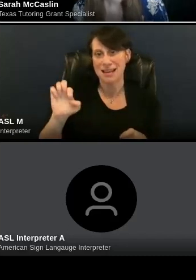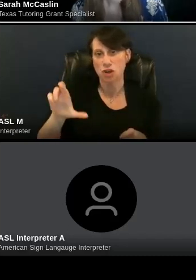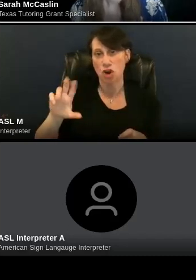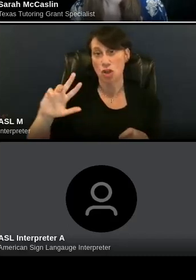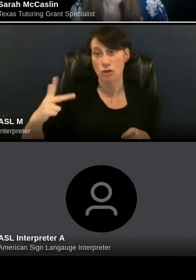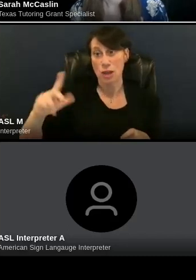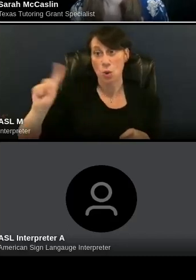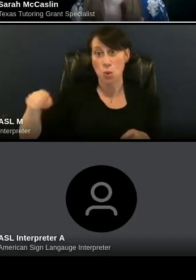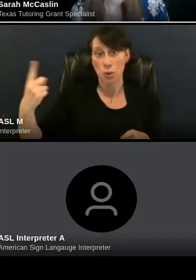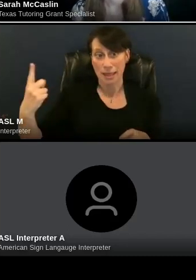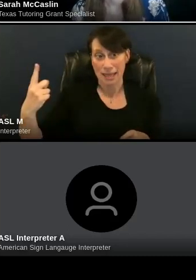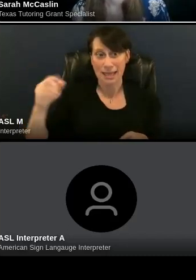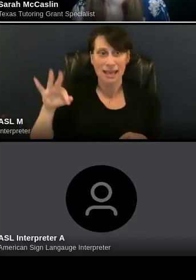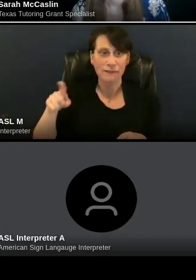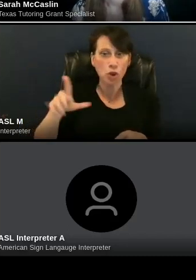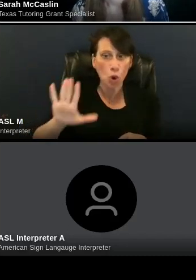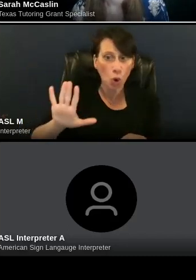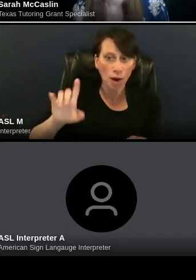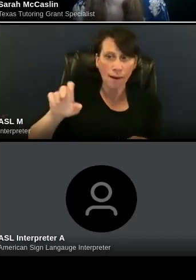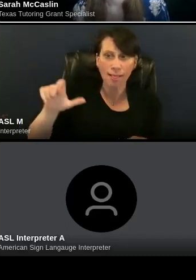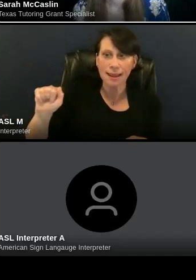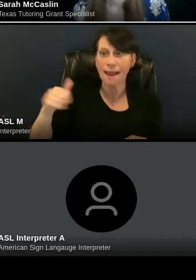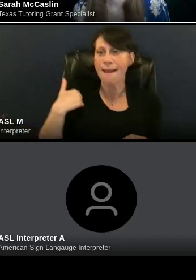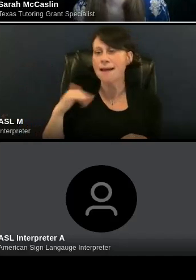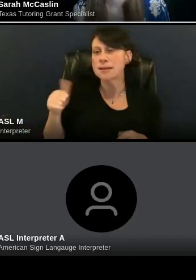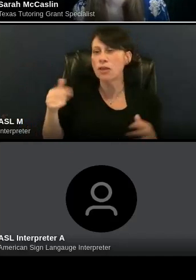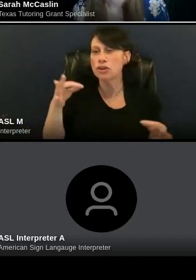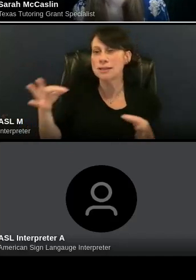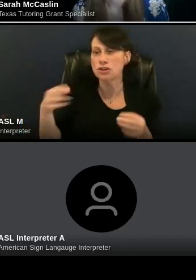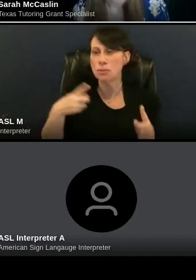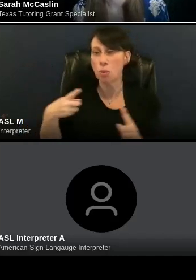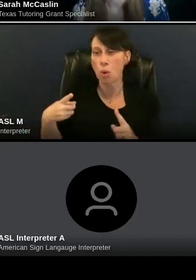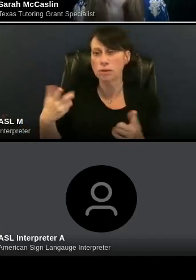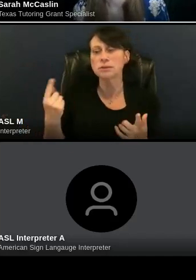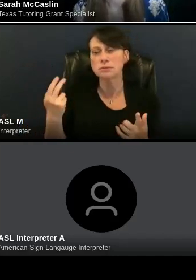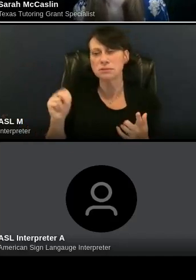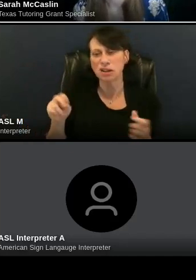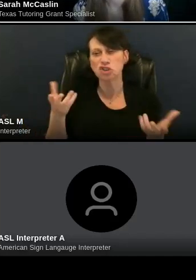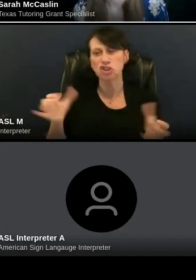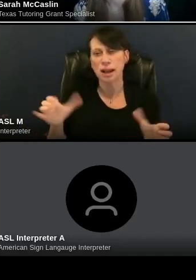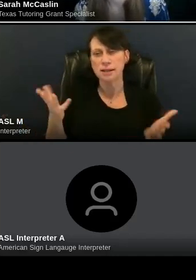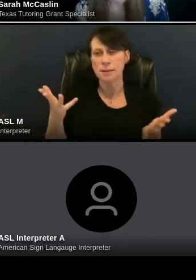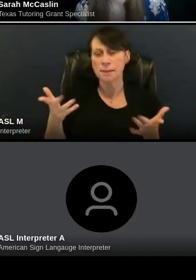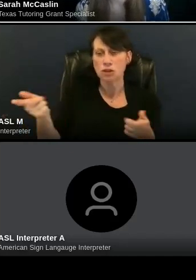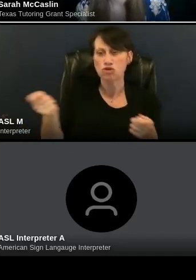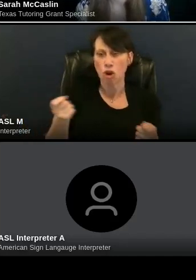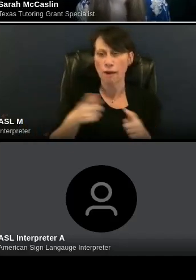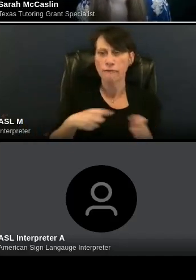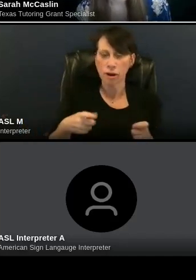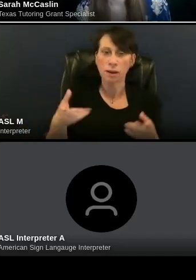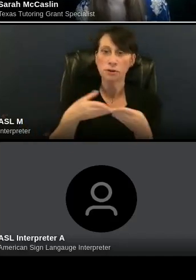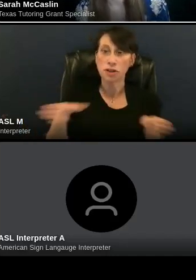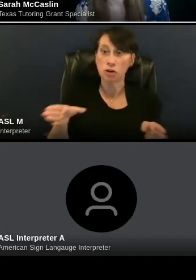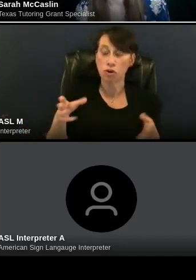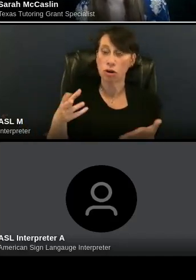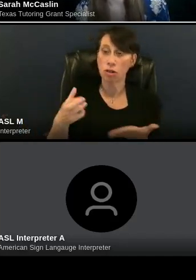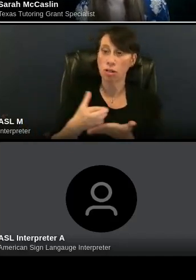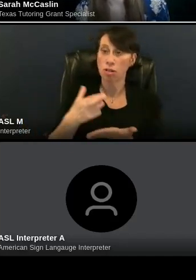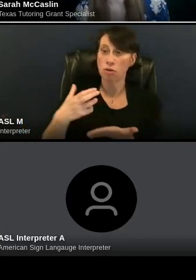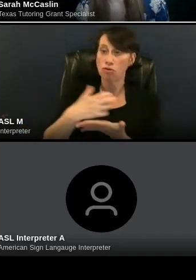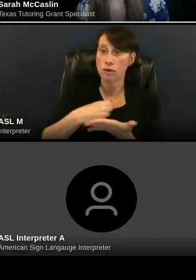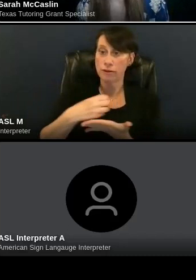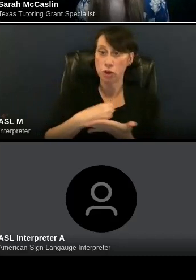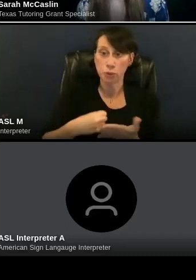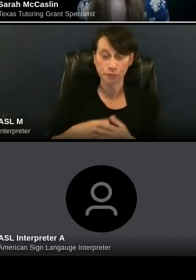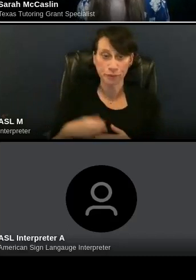only. If your LEA has other decision points, then there's a chance they might draw from general revenue. And the only reason I